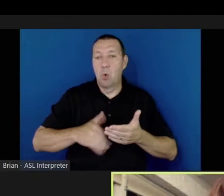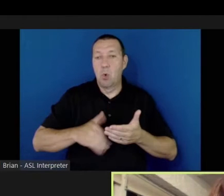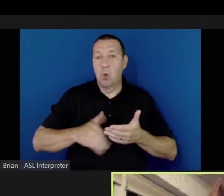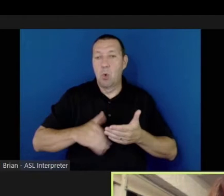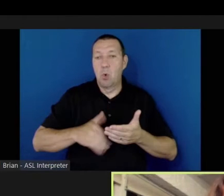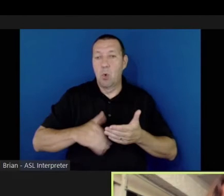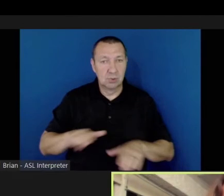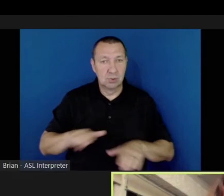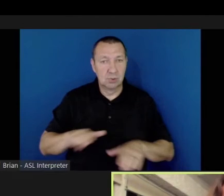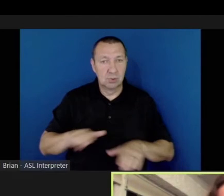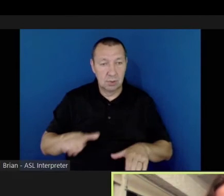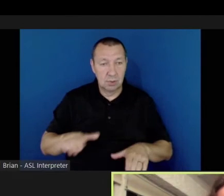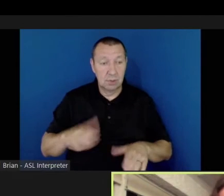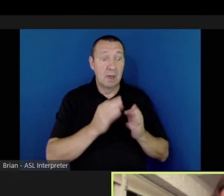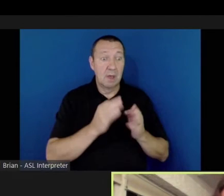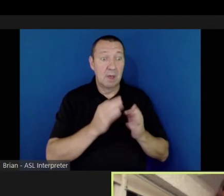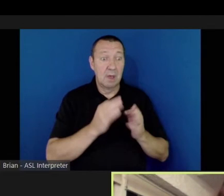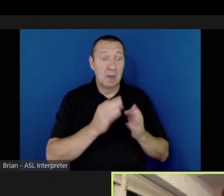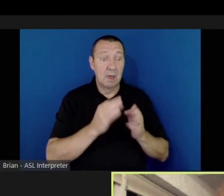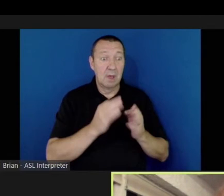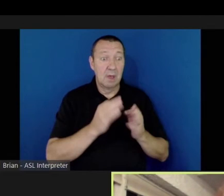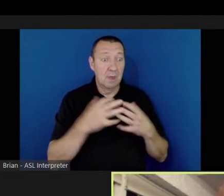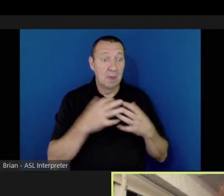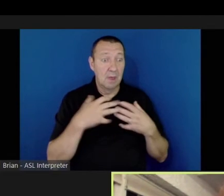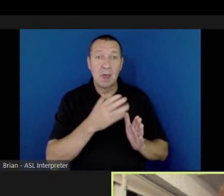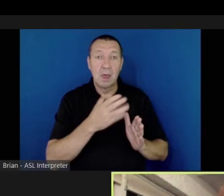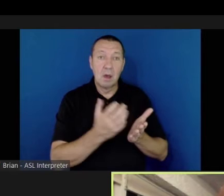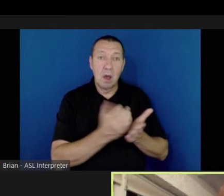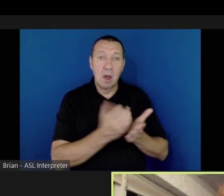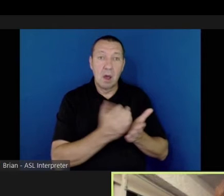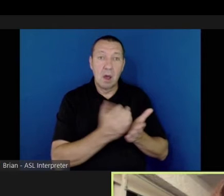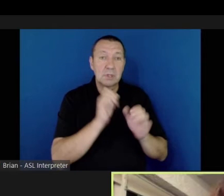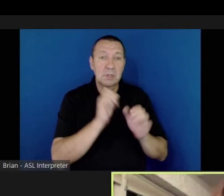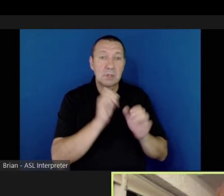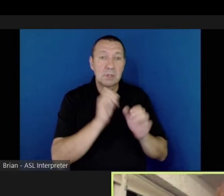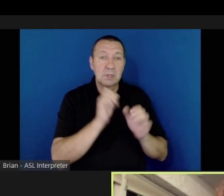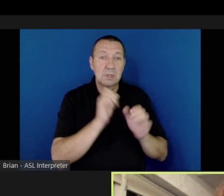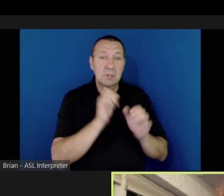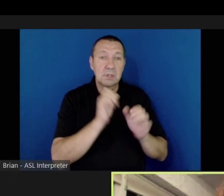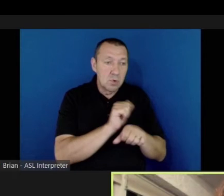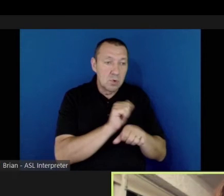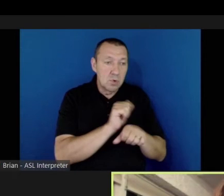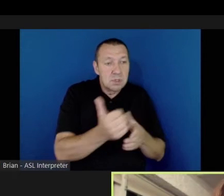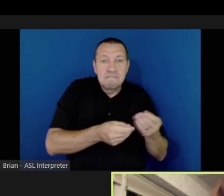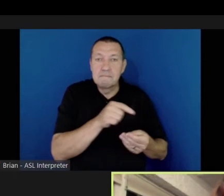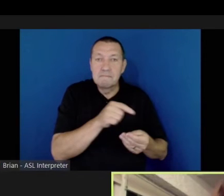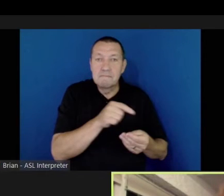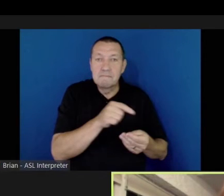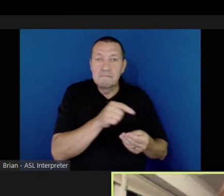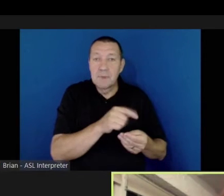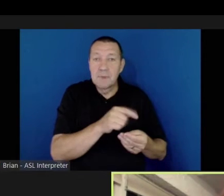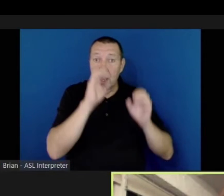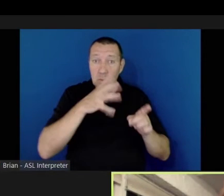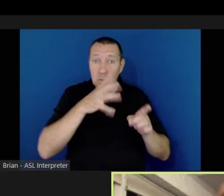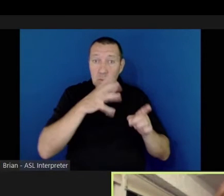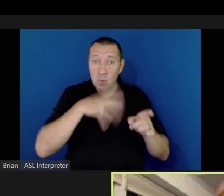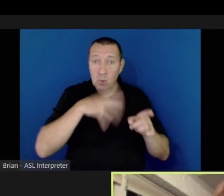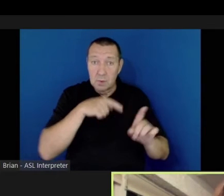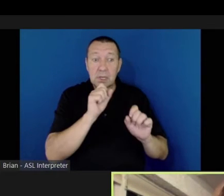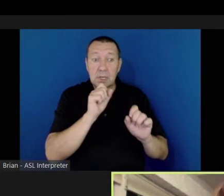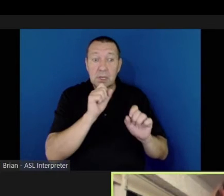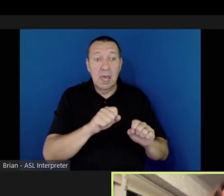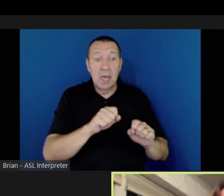are healthier, and they have more opportunities to generate income. And we see educated women are more likely to educate their own